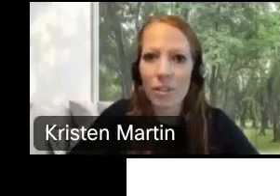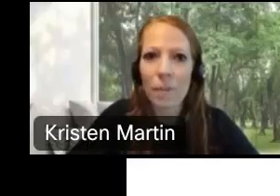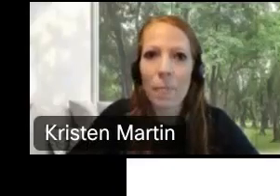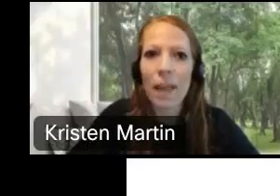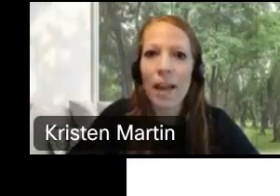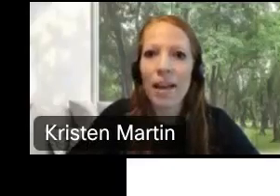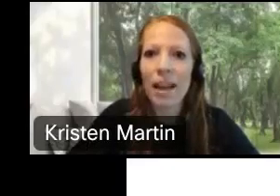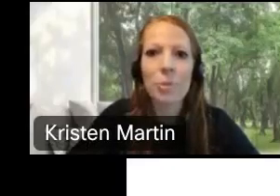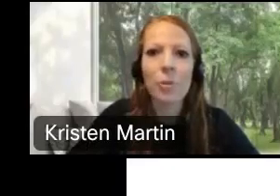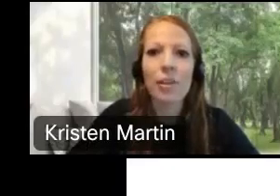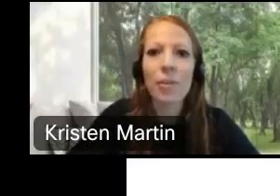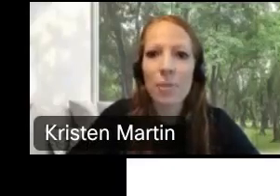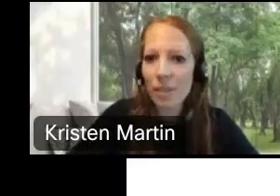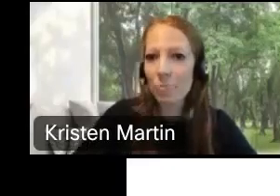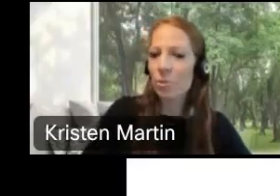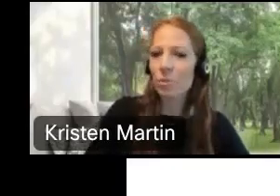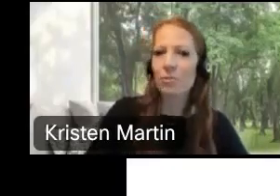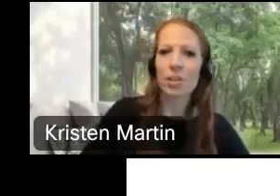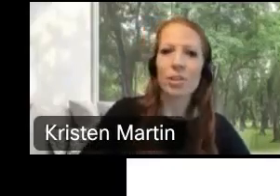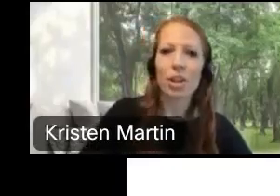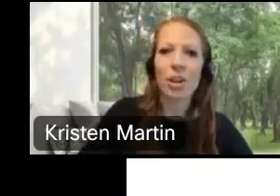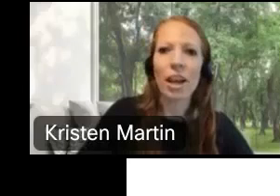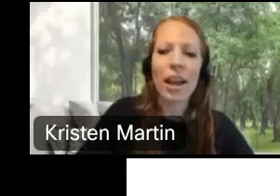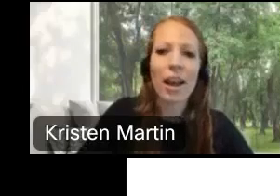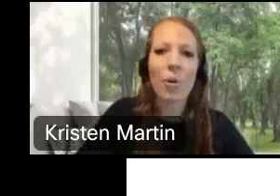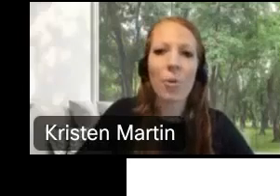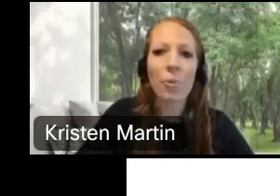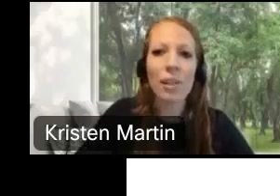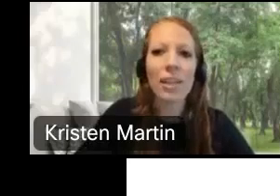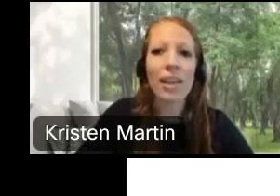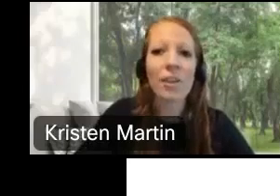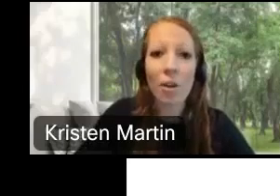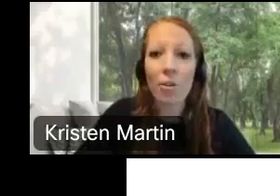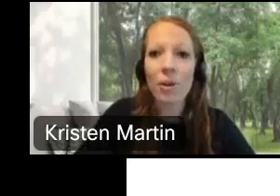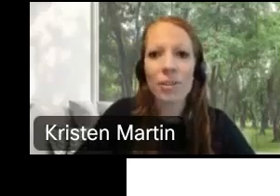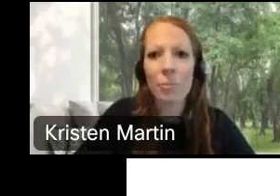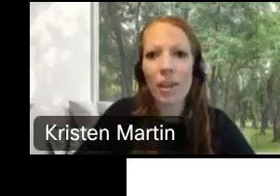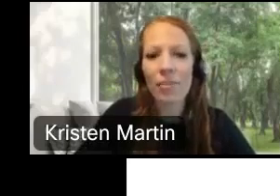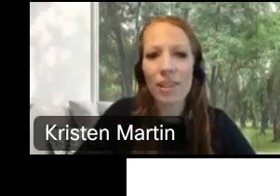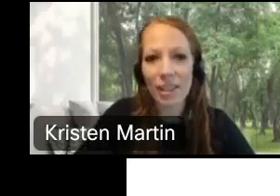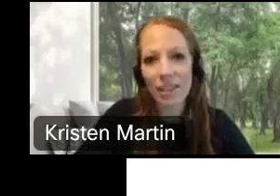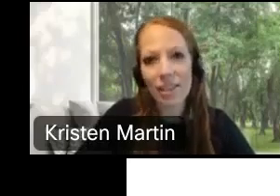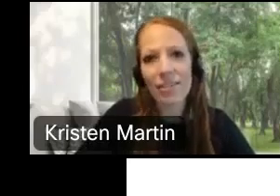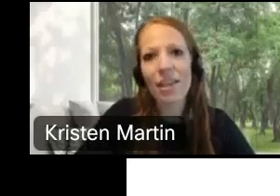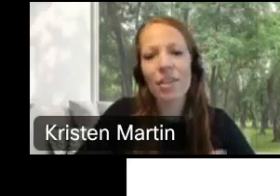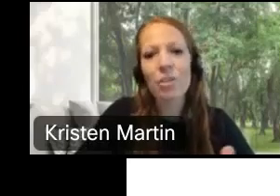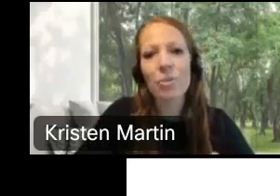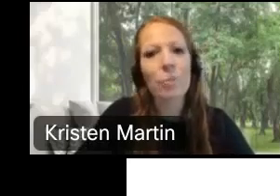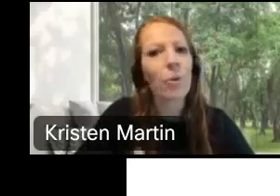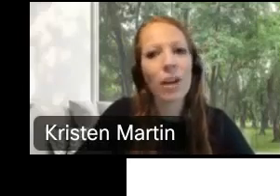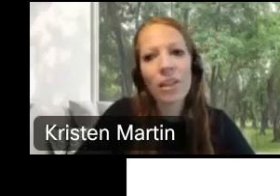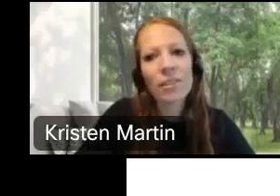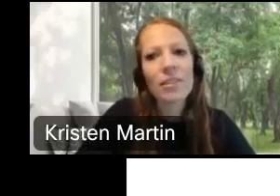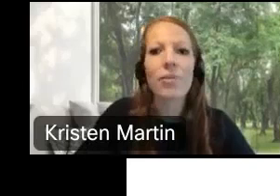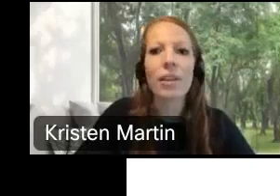equation. I absolutely love the theme chosen for this year and how we can all participate in events like these to